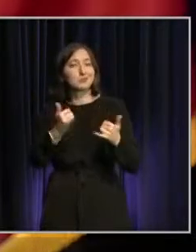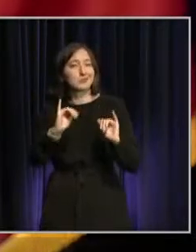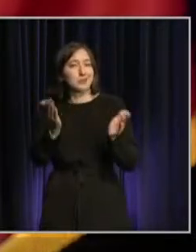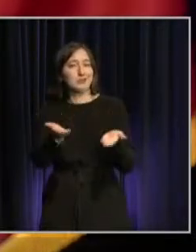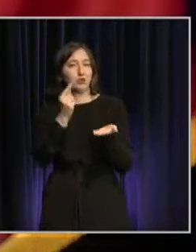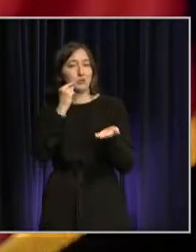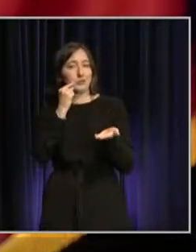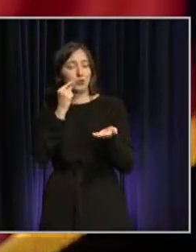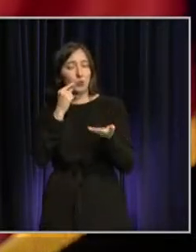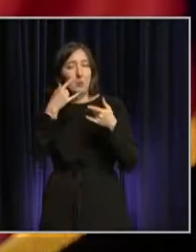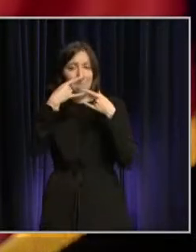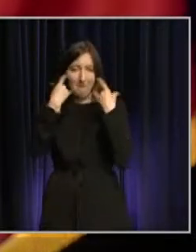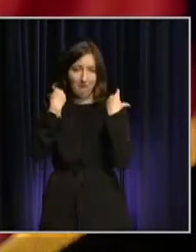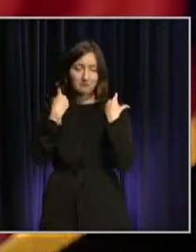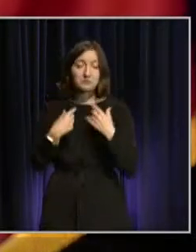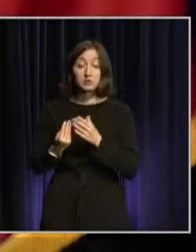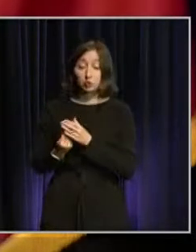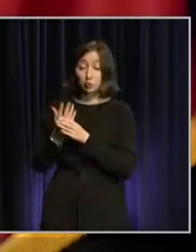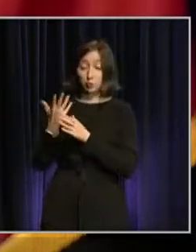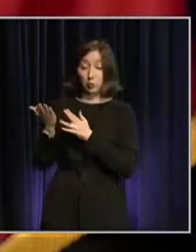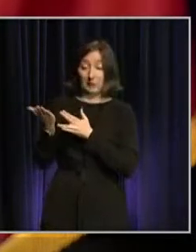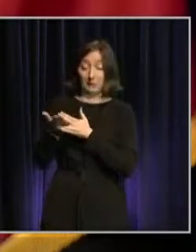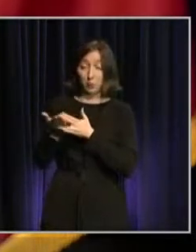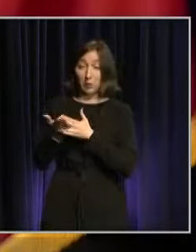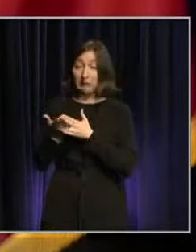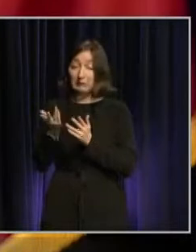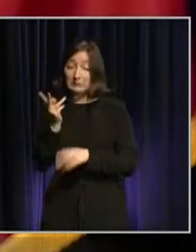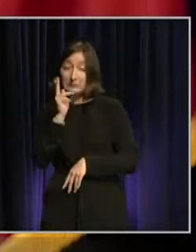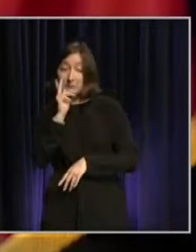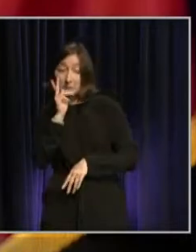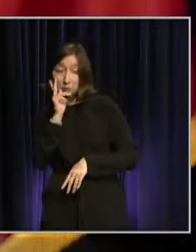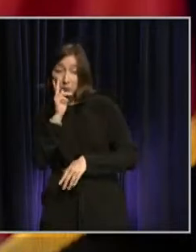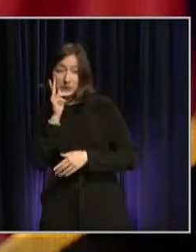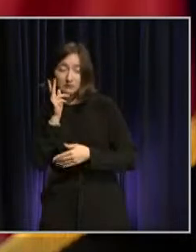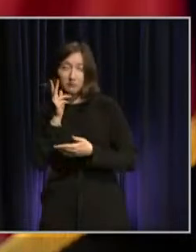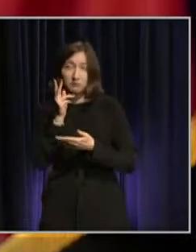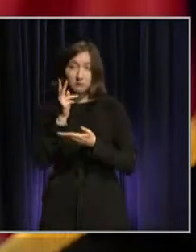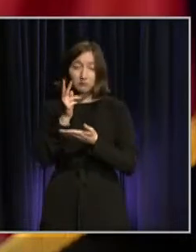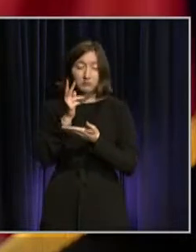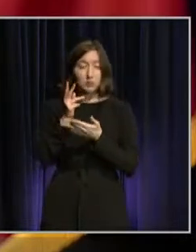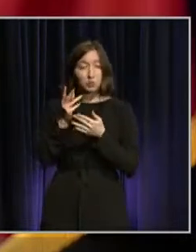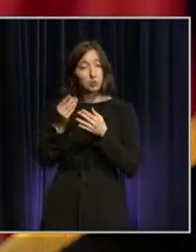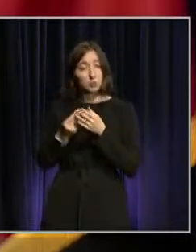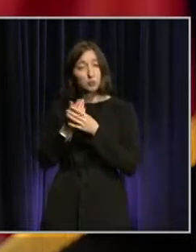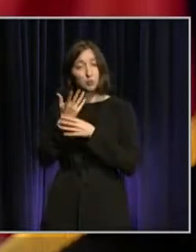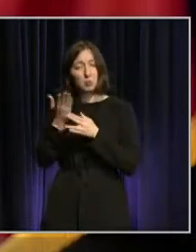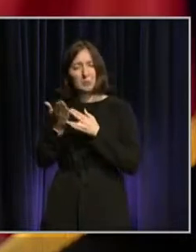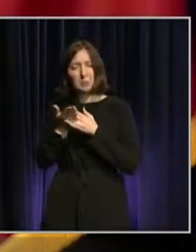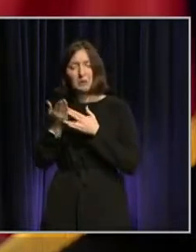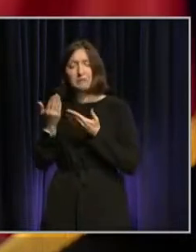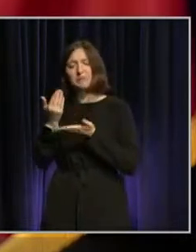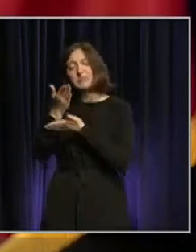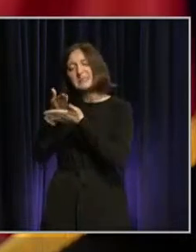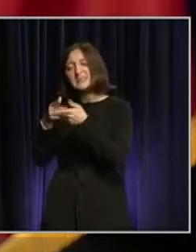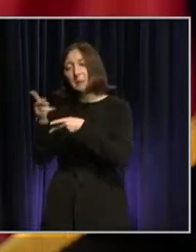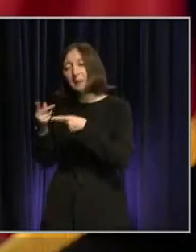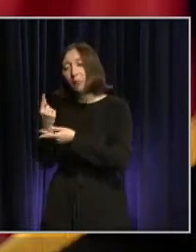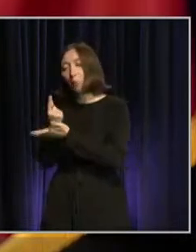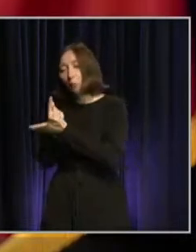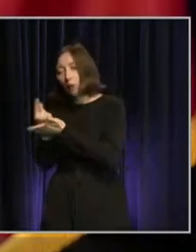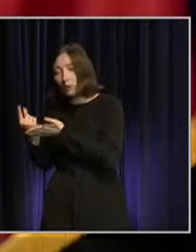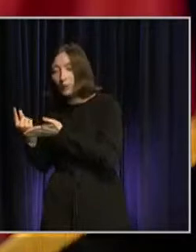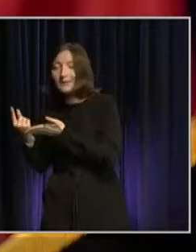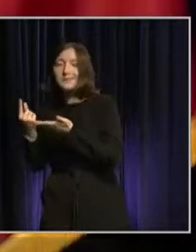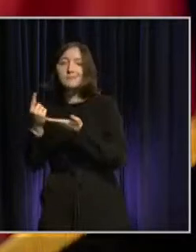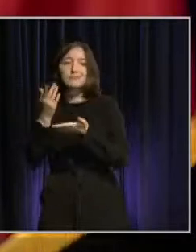the spring break, I think there were 2 different weeks when we had spring break, so maybe another week or 2 before we see if that was